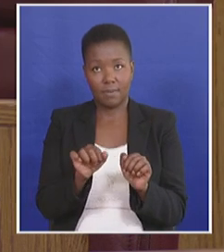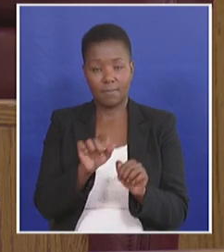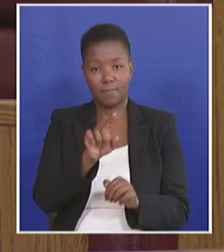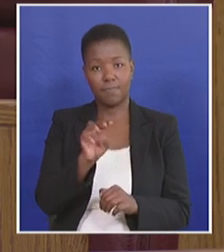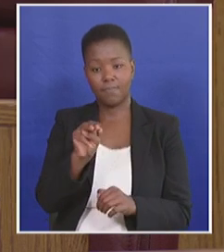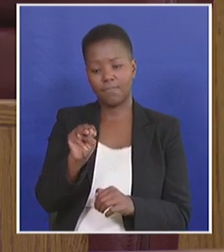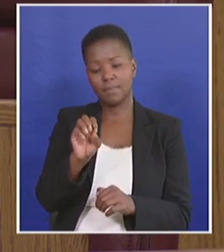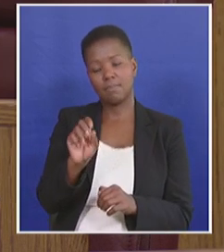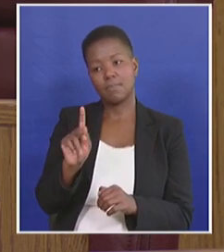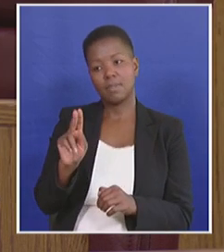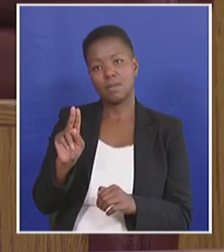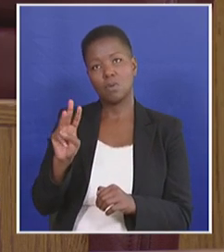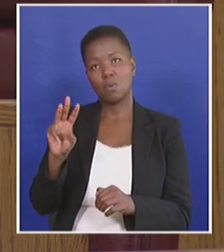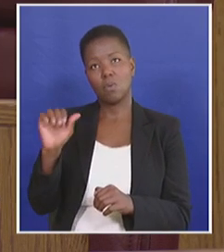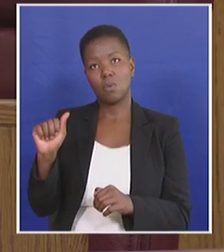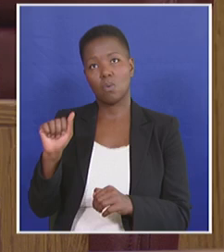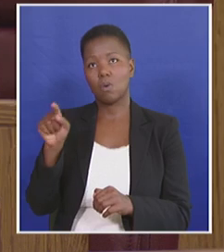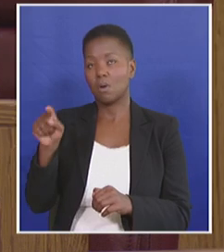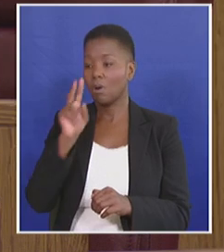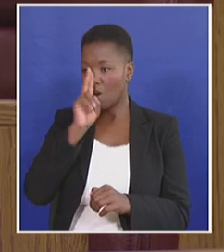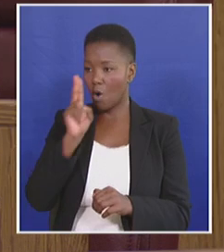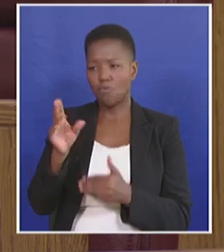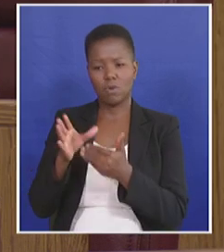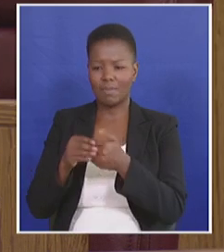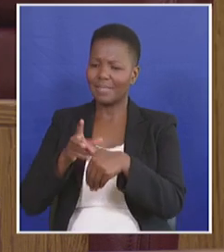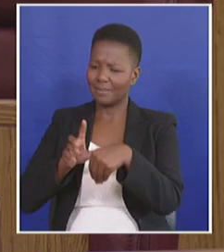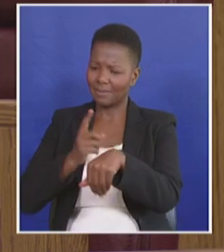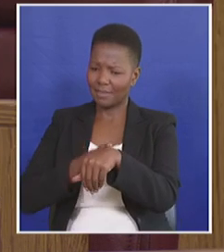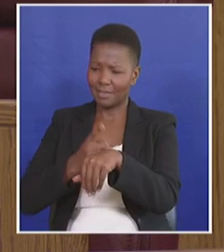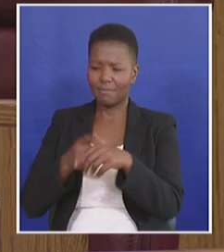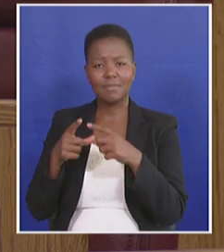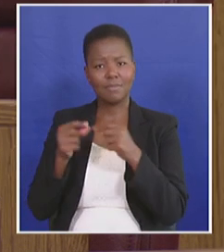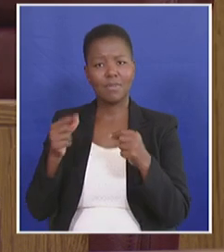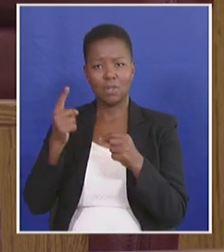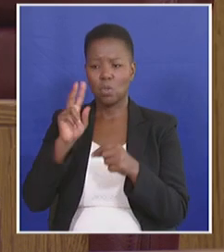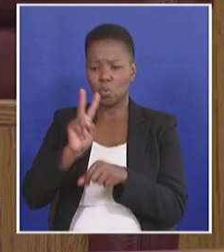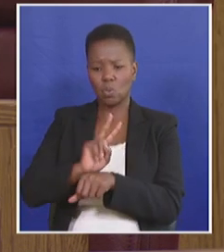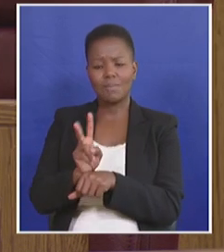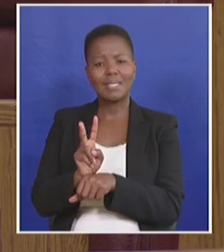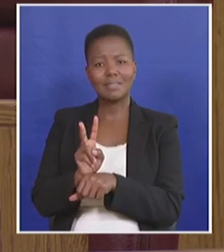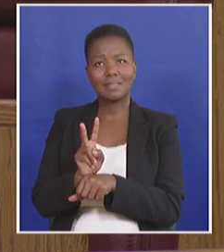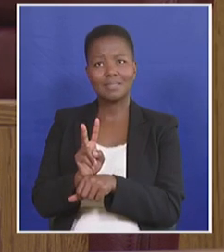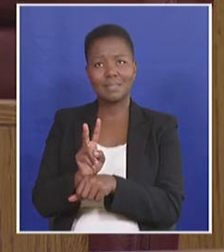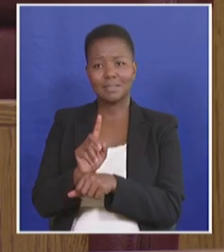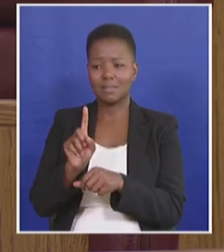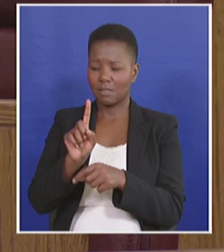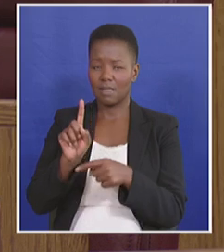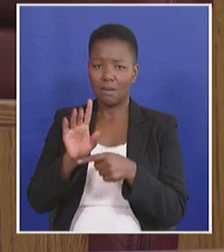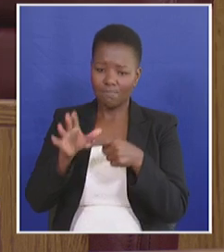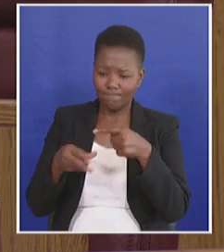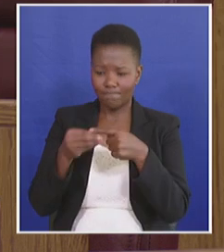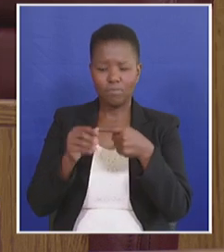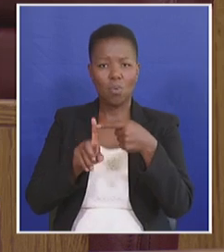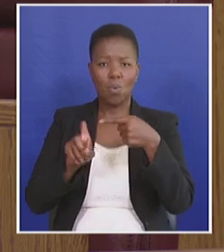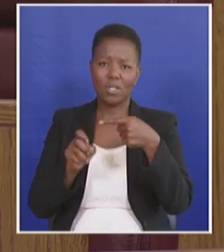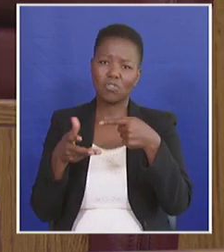Makua? Your time has elapsed, Honorable Member, and you used the whole 2 minutes in making your follow-up question.